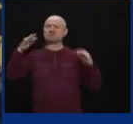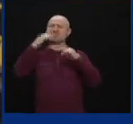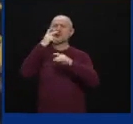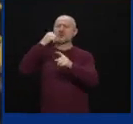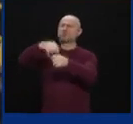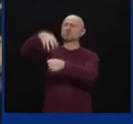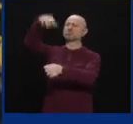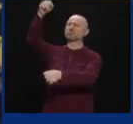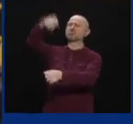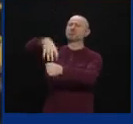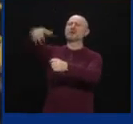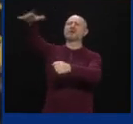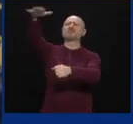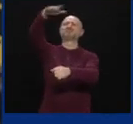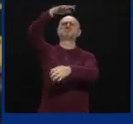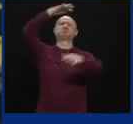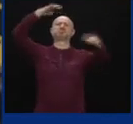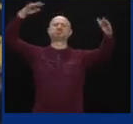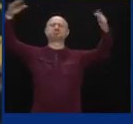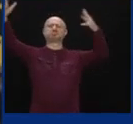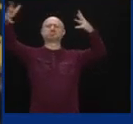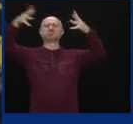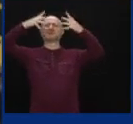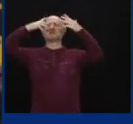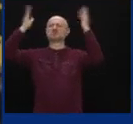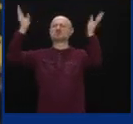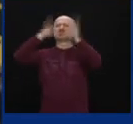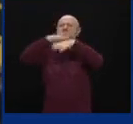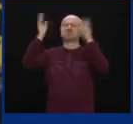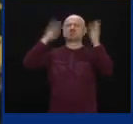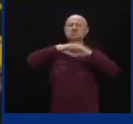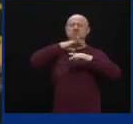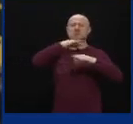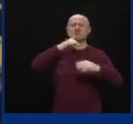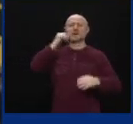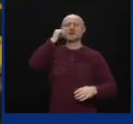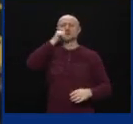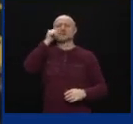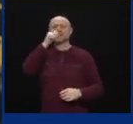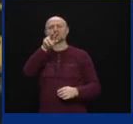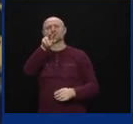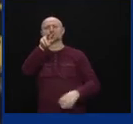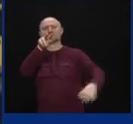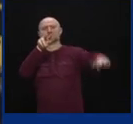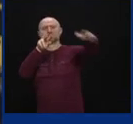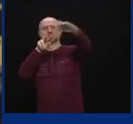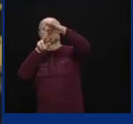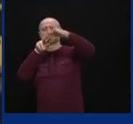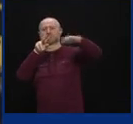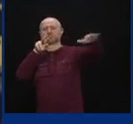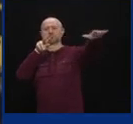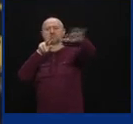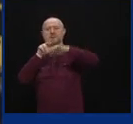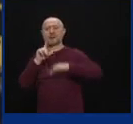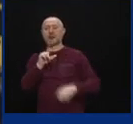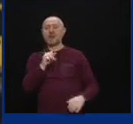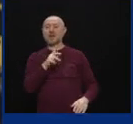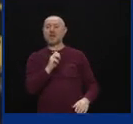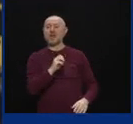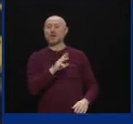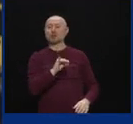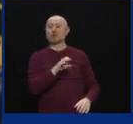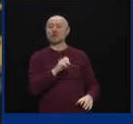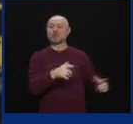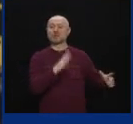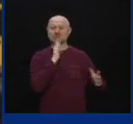orange sky that we looked out on. And it was what we saw happening to beautiful Lake Erie. It became a toxic wasteland.